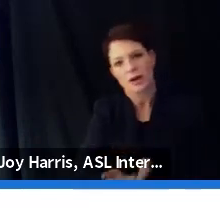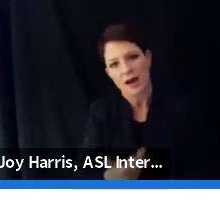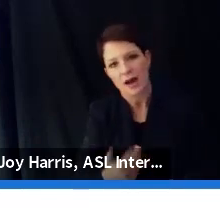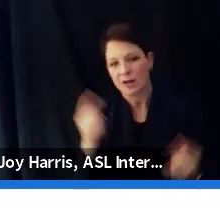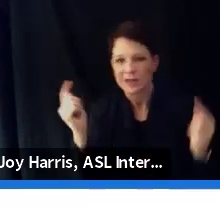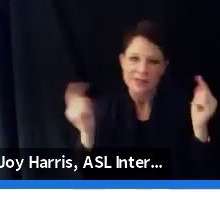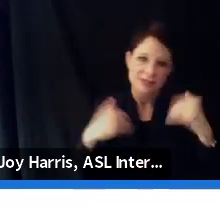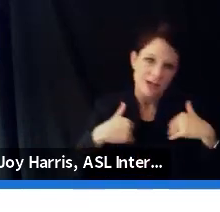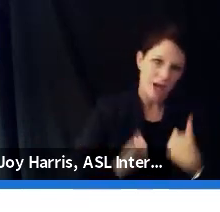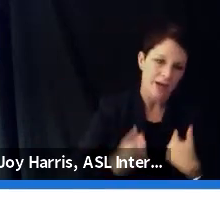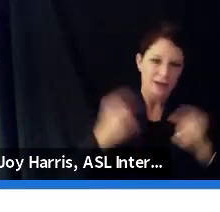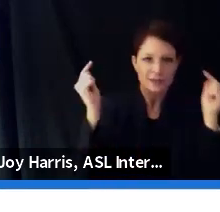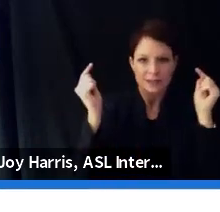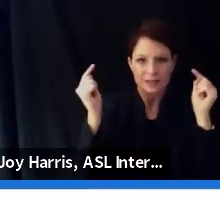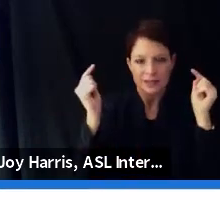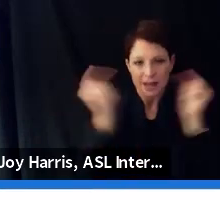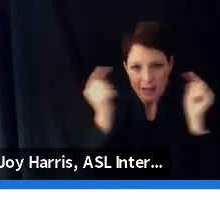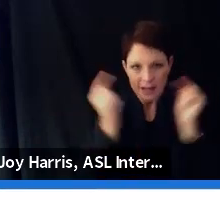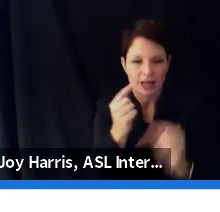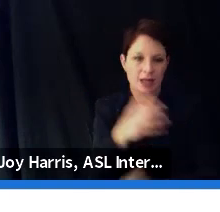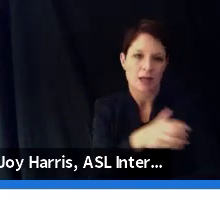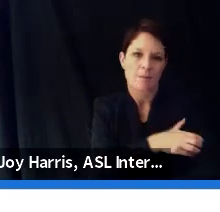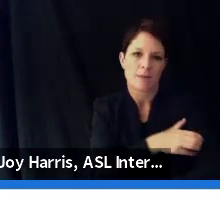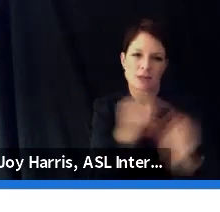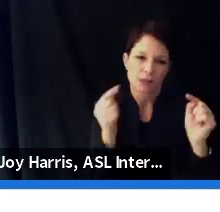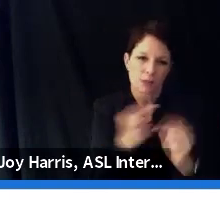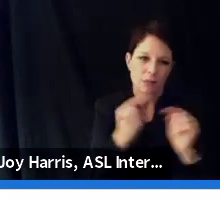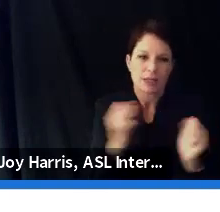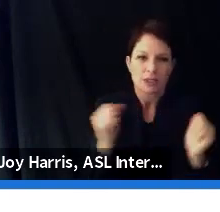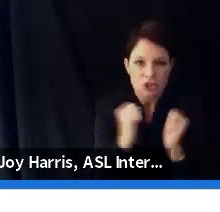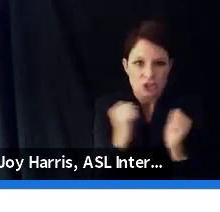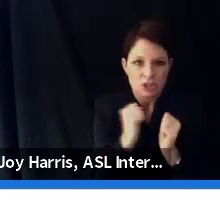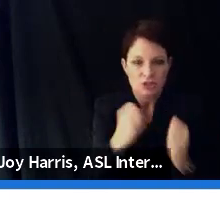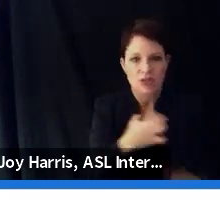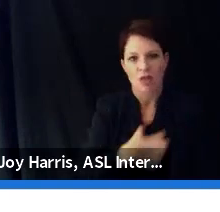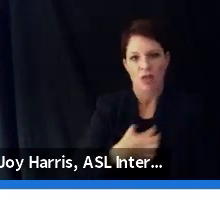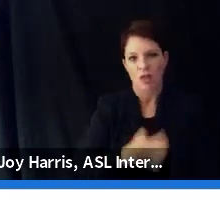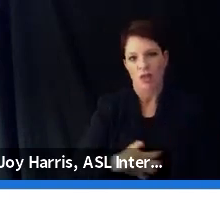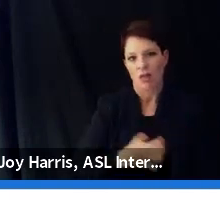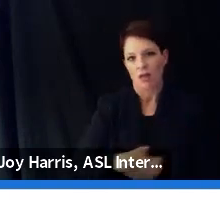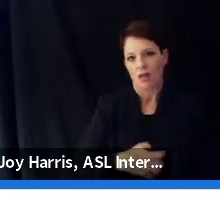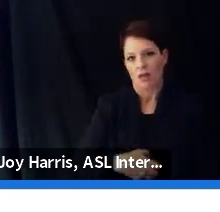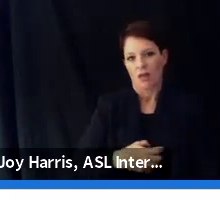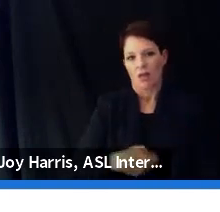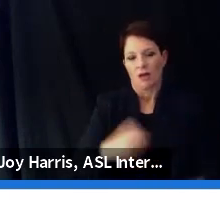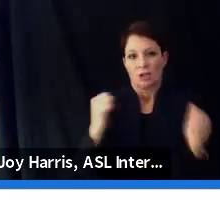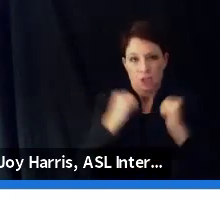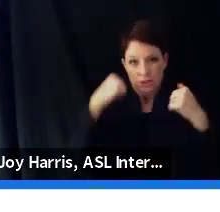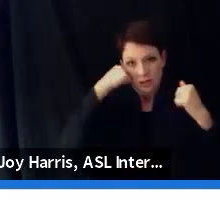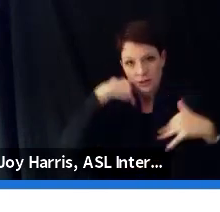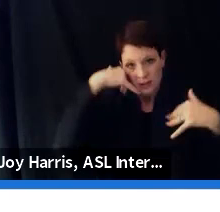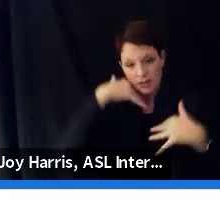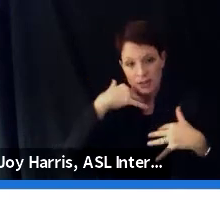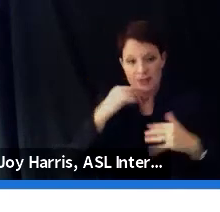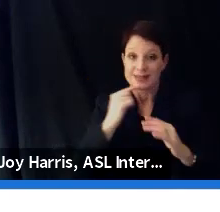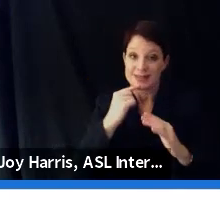two, tired, headache, muscle pain, chills, fever, and nausea. Some serious side effects, especially